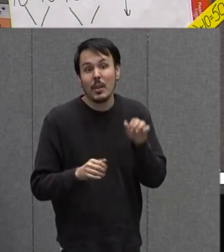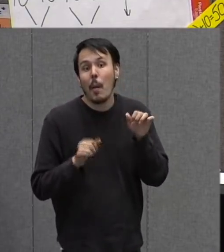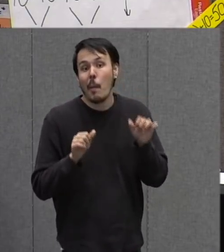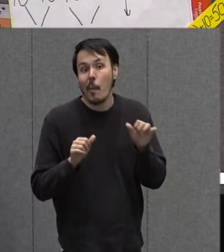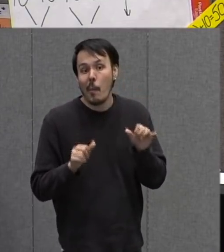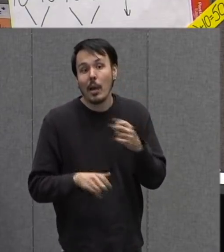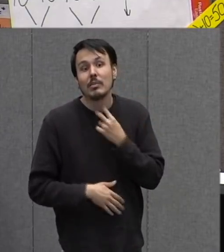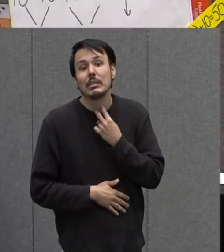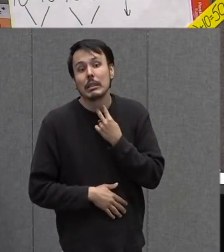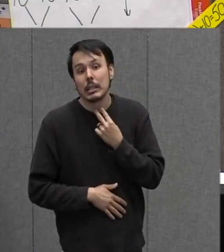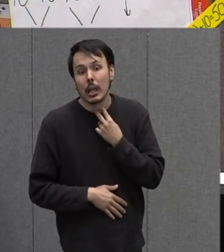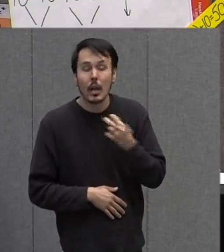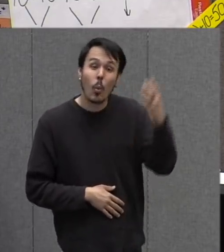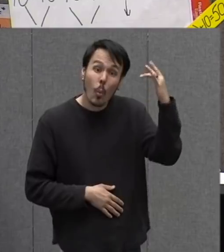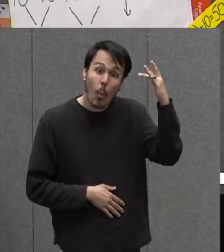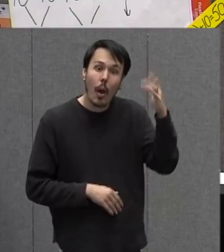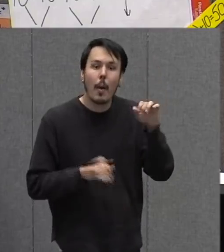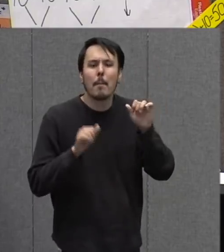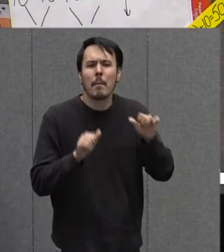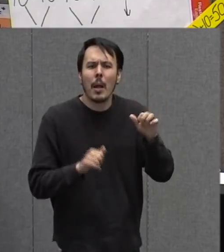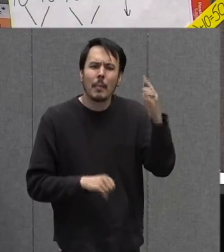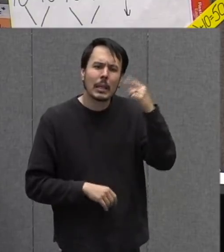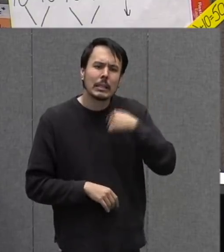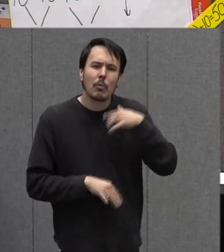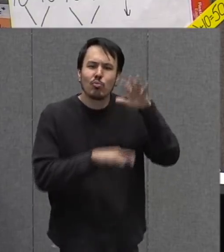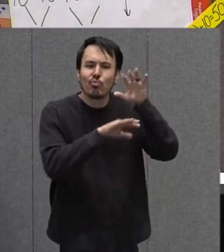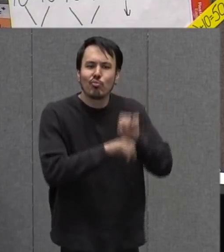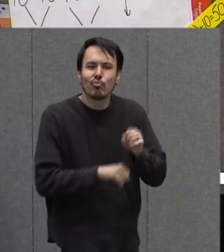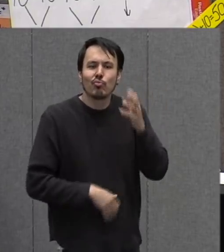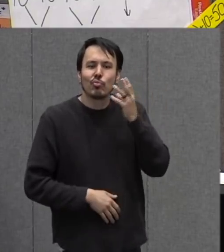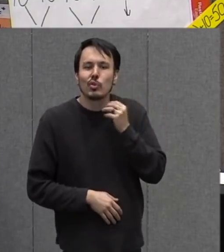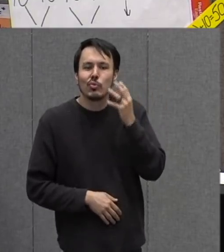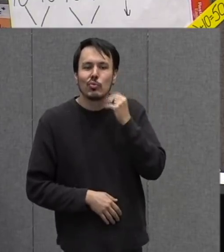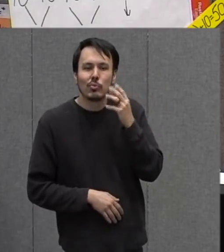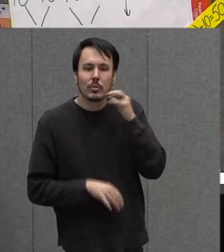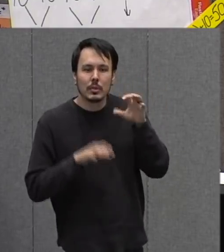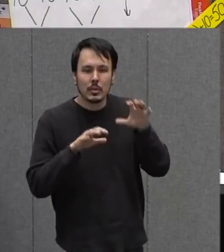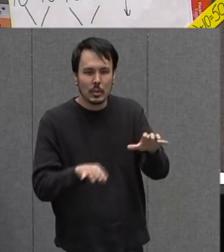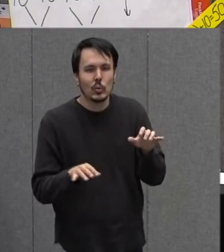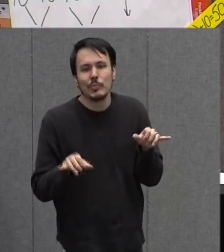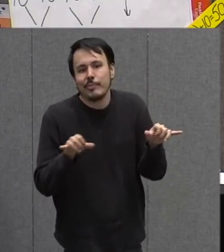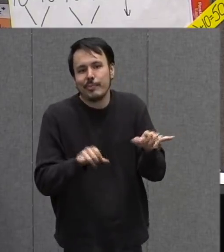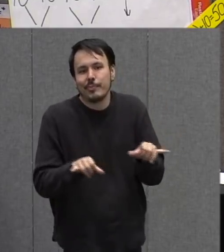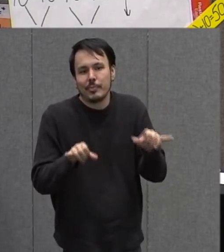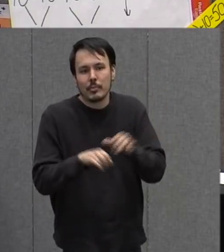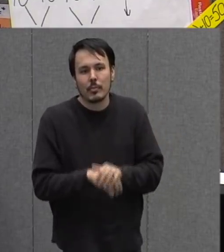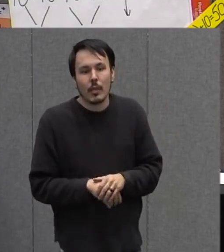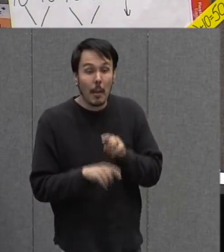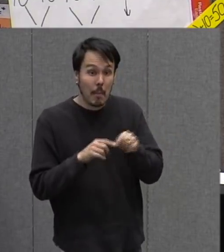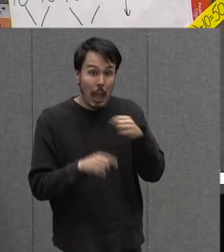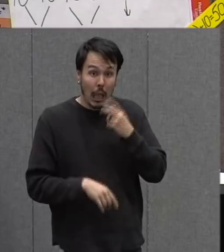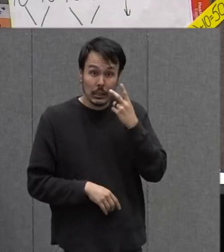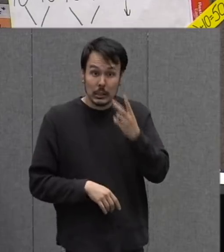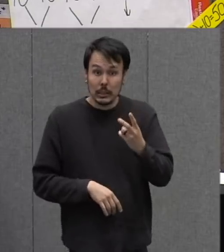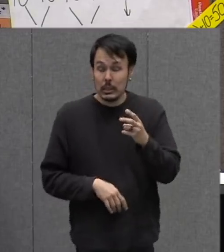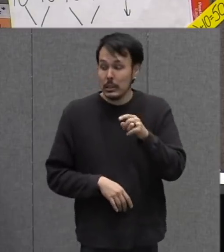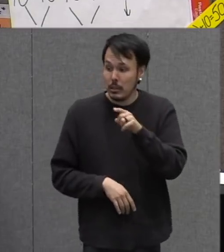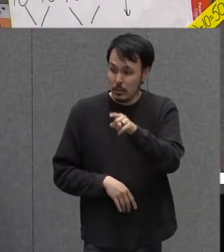and I go this way sometimes. But to do it like 20, 40, 60,